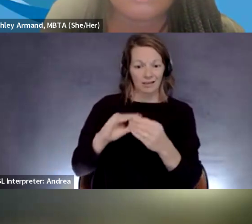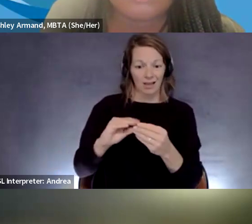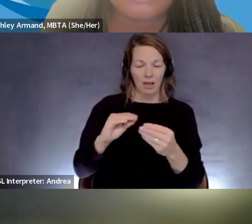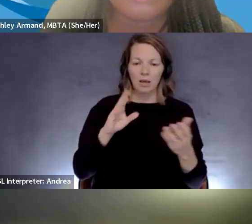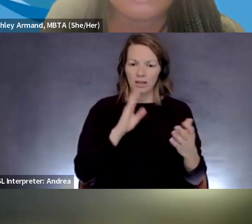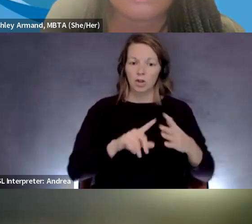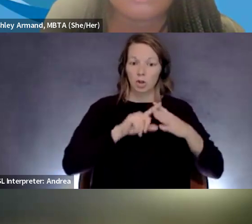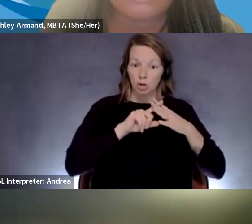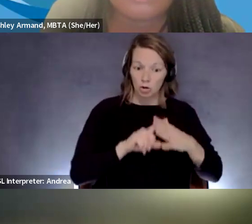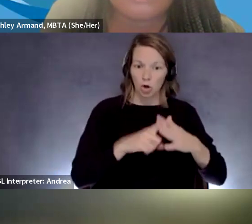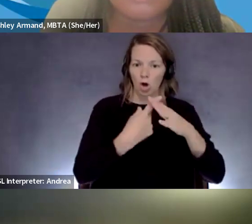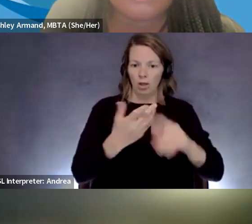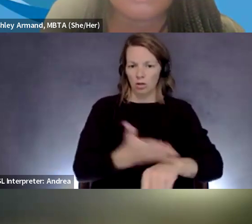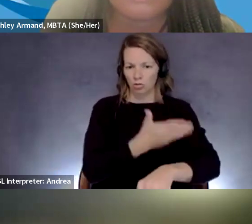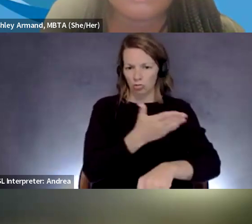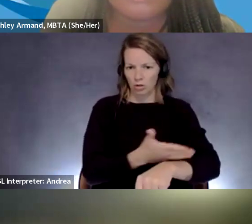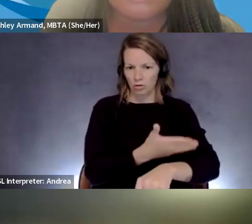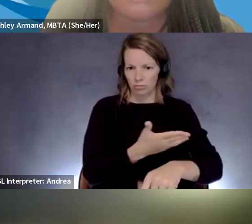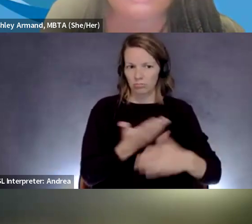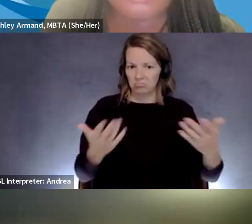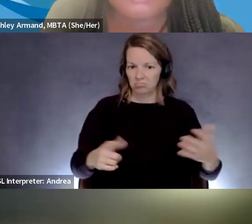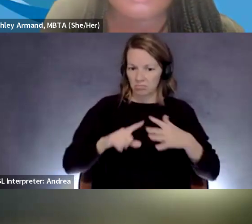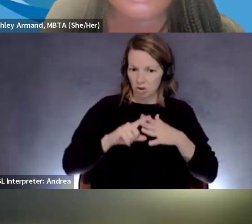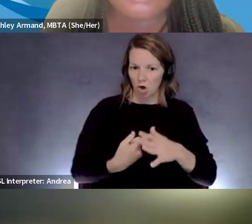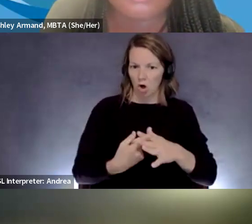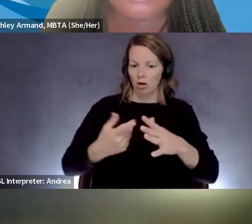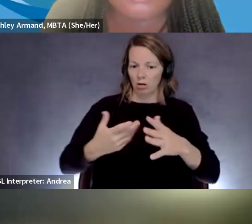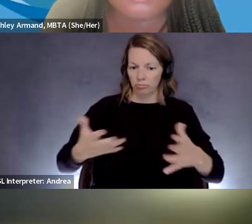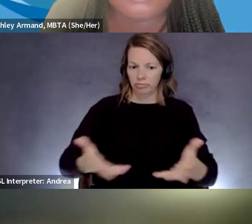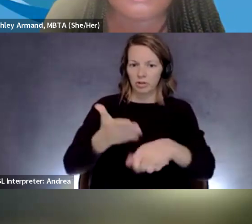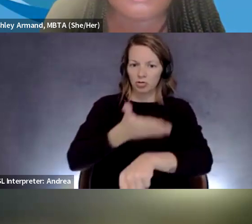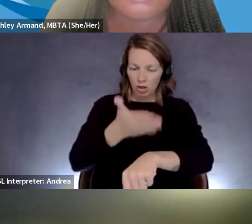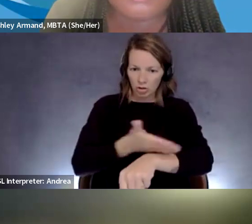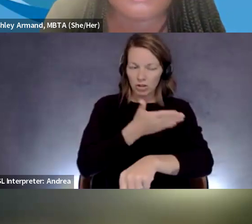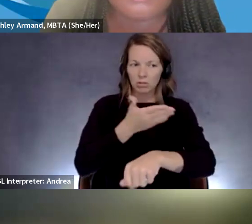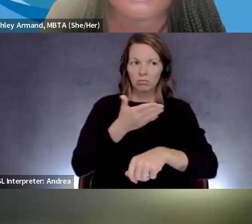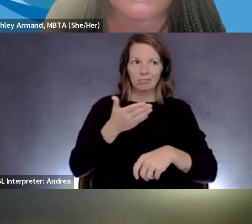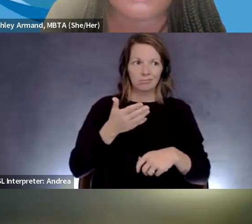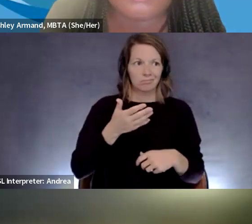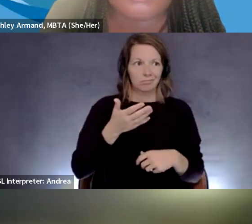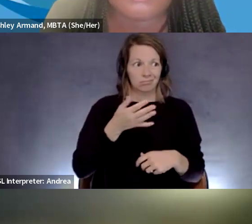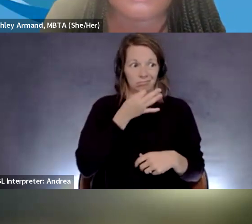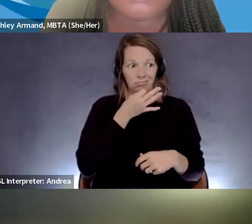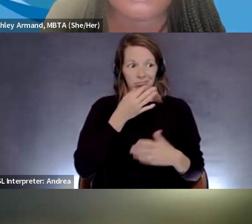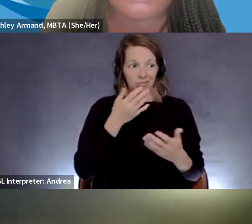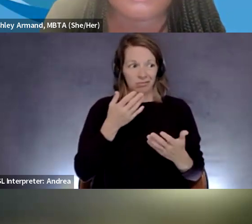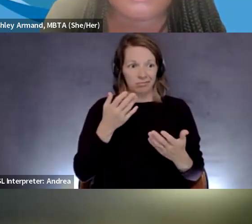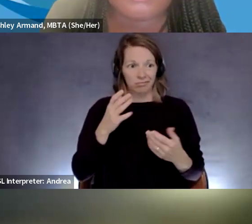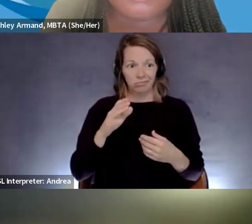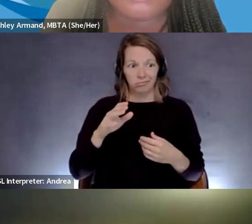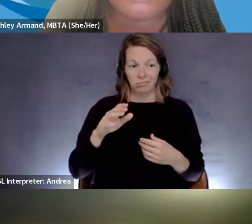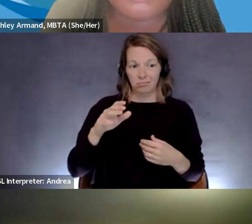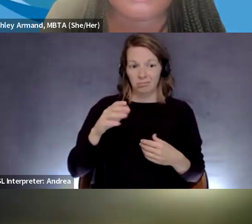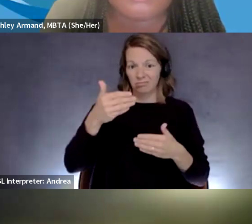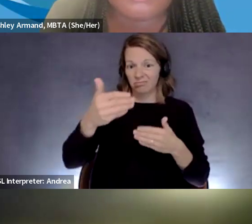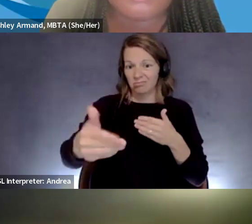in construction. Starting in construction, we're looking to get, into construction somewhere in, let's call it summer of